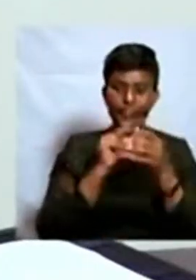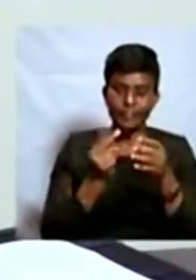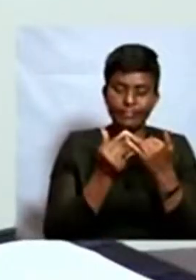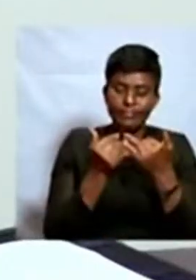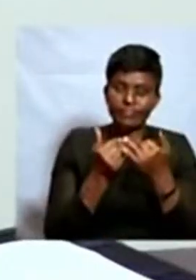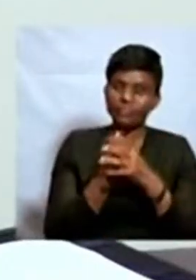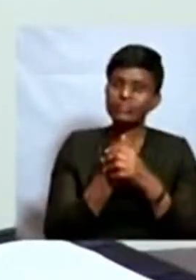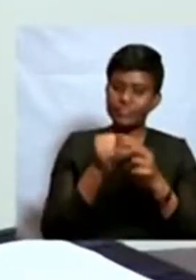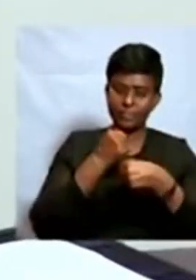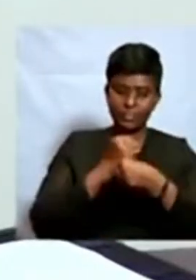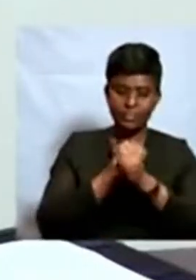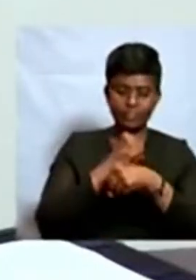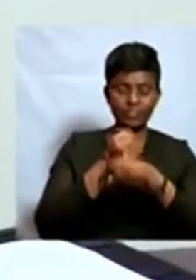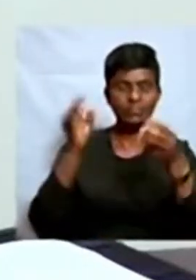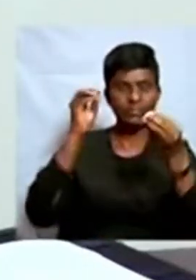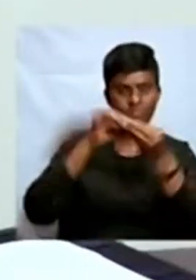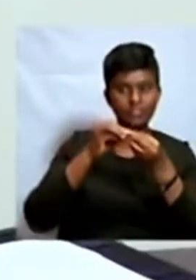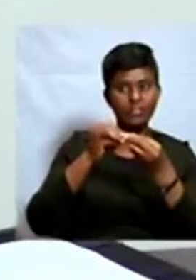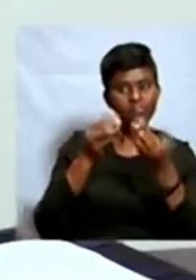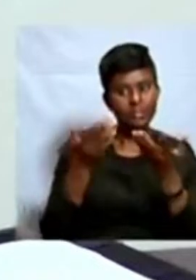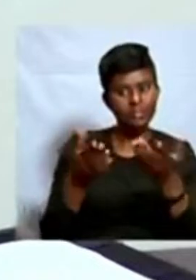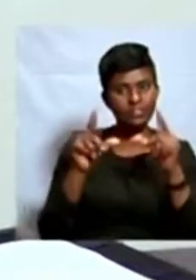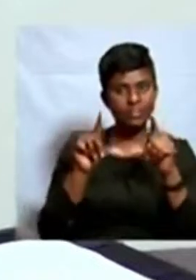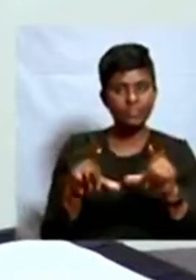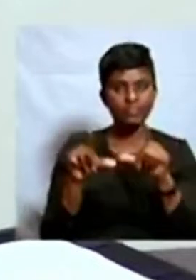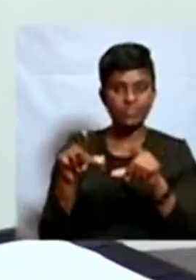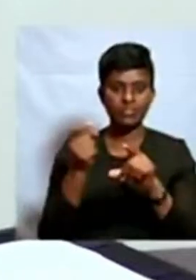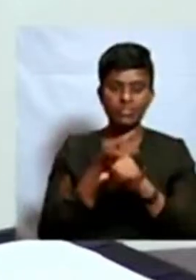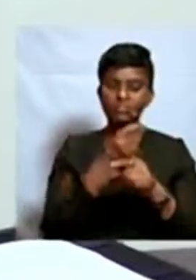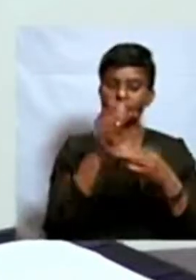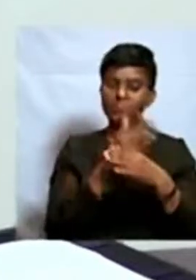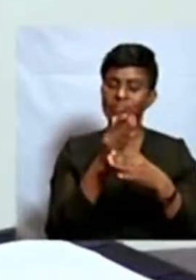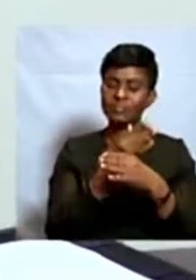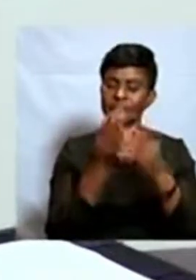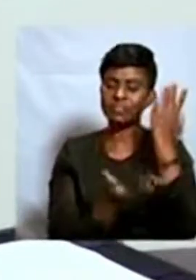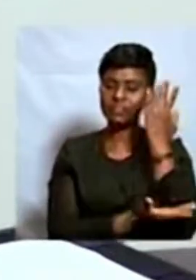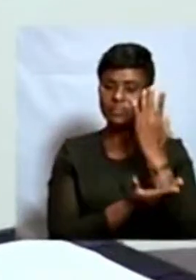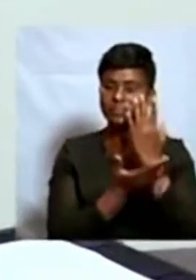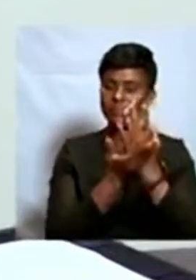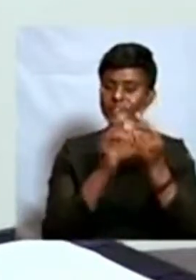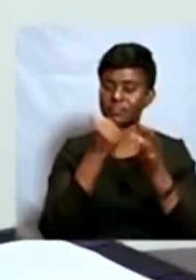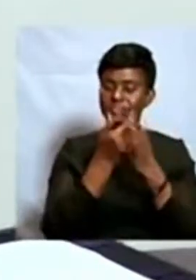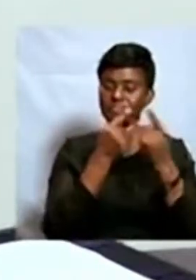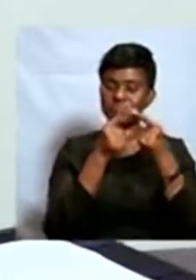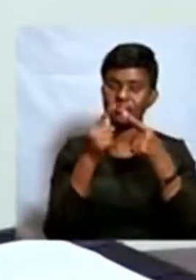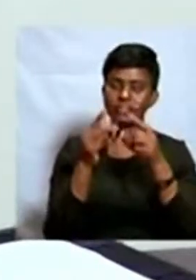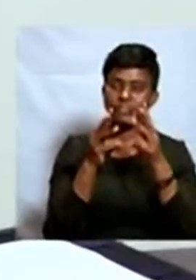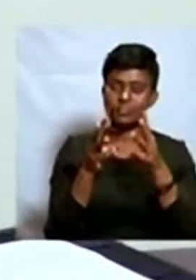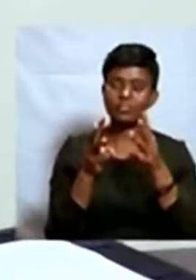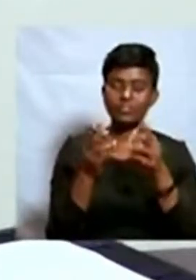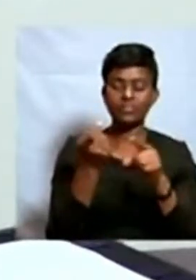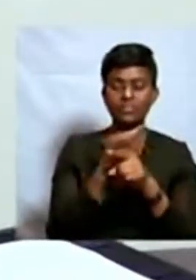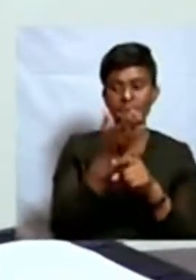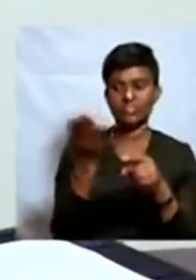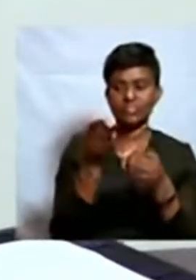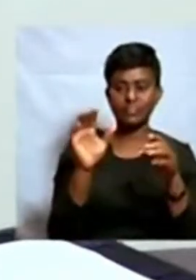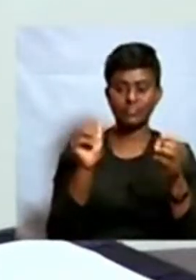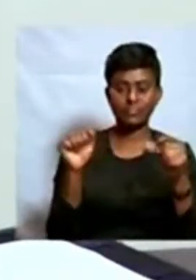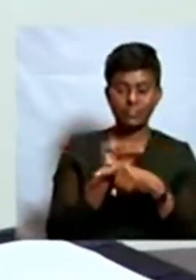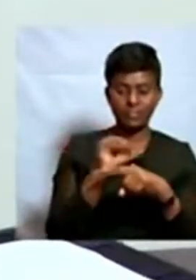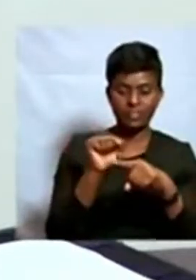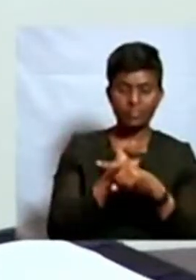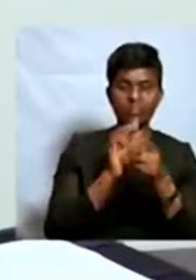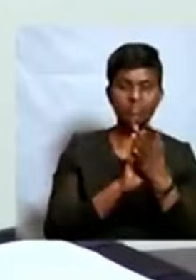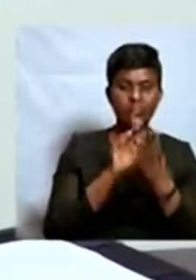to generate additional revenue from the commercial training programs that will be applied out of that training school.